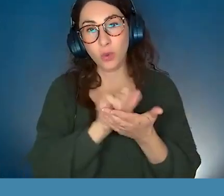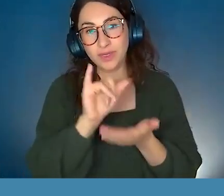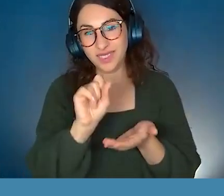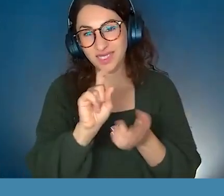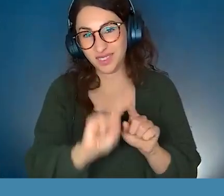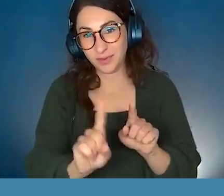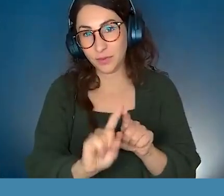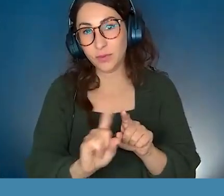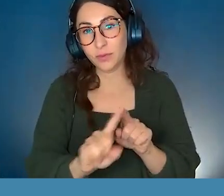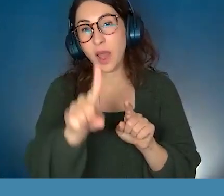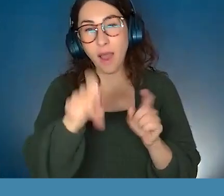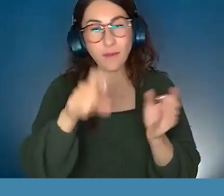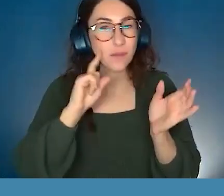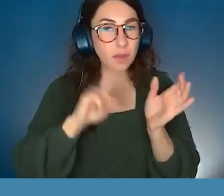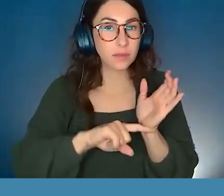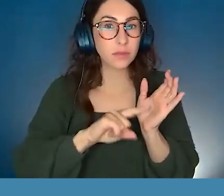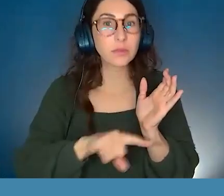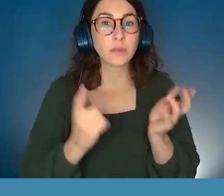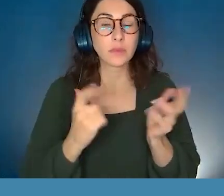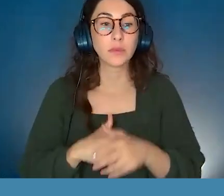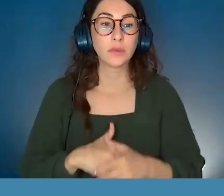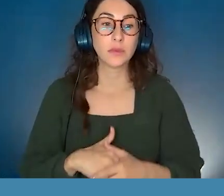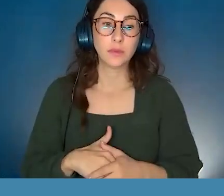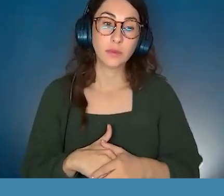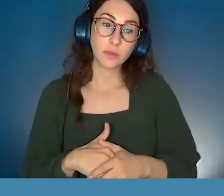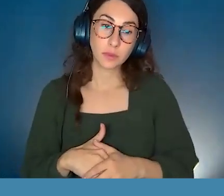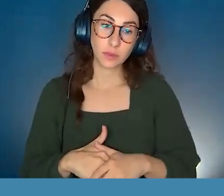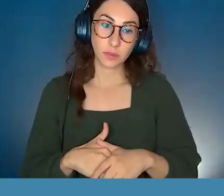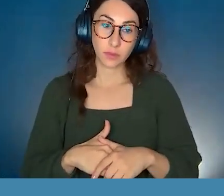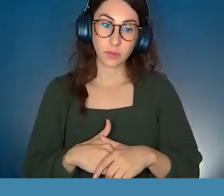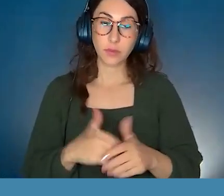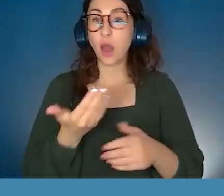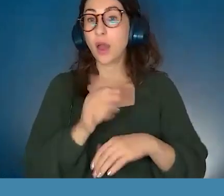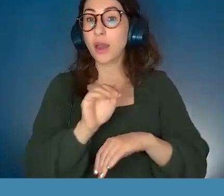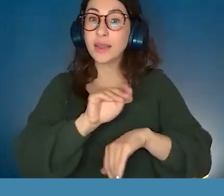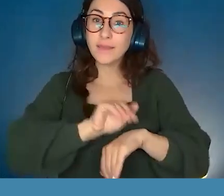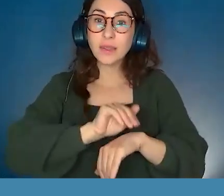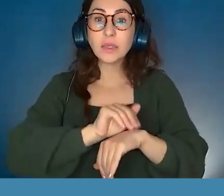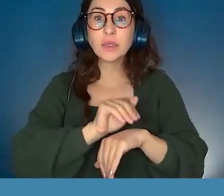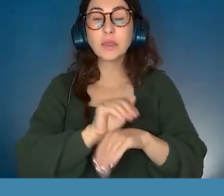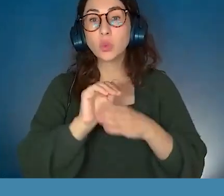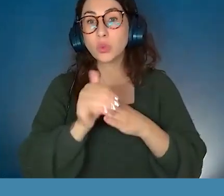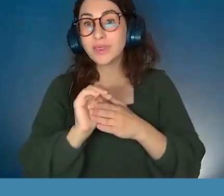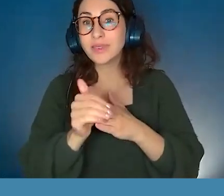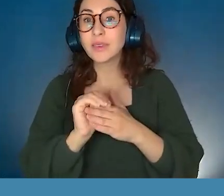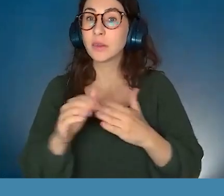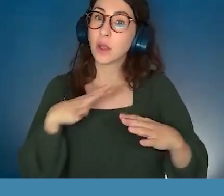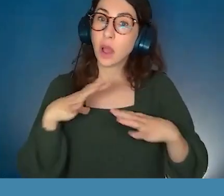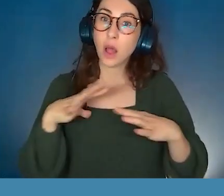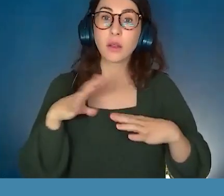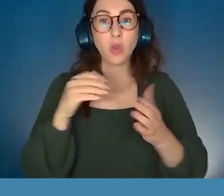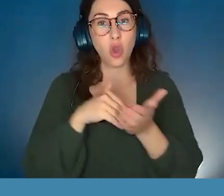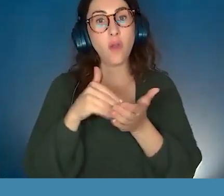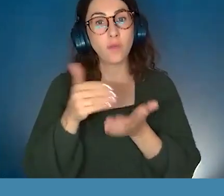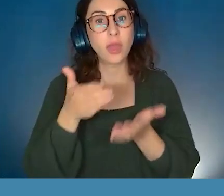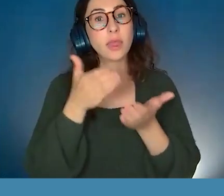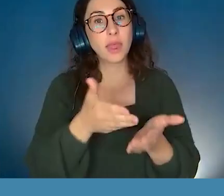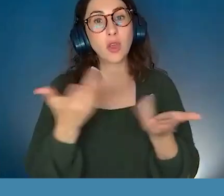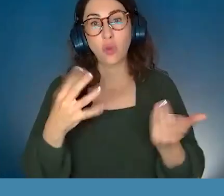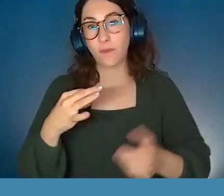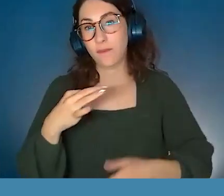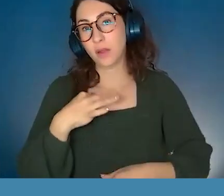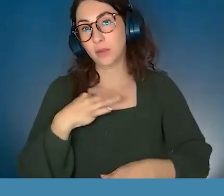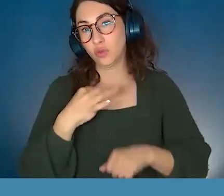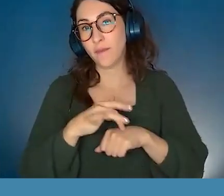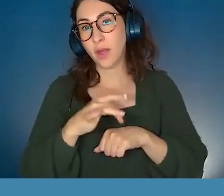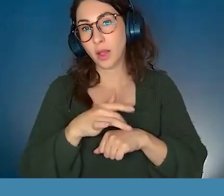they really do frequently offer availability on evenings and weekends and holidays when volunteers are available as